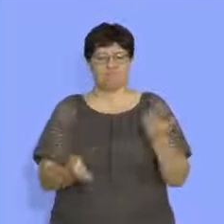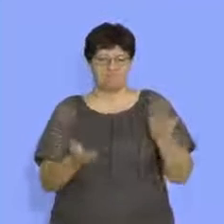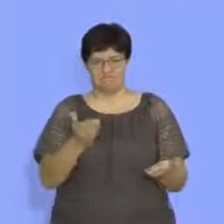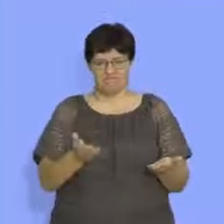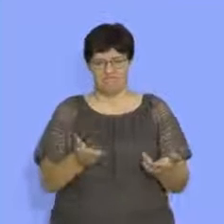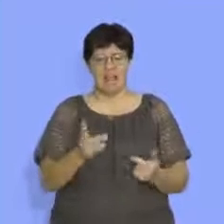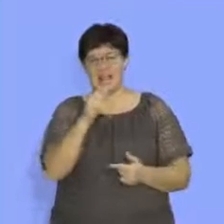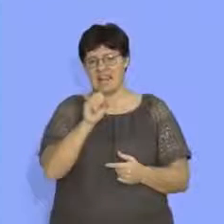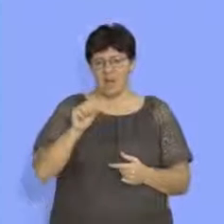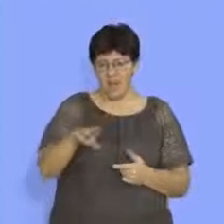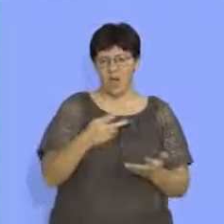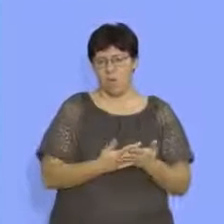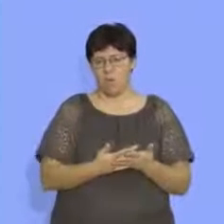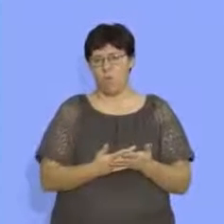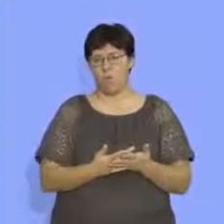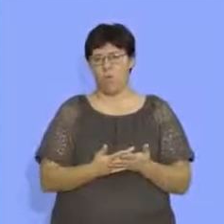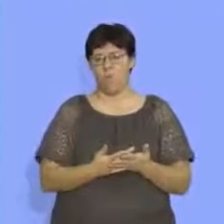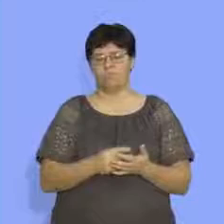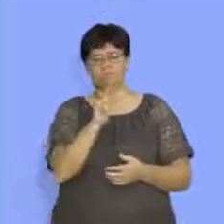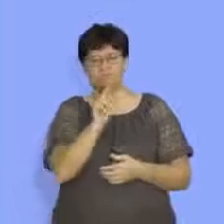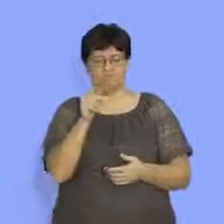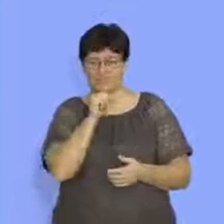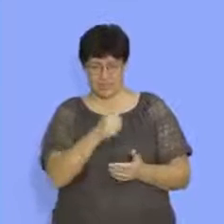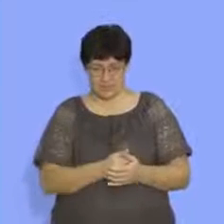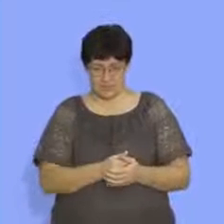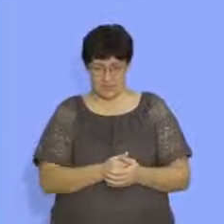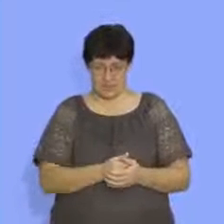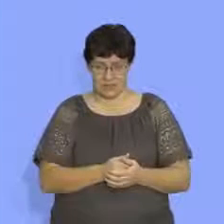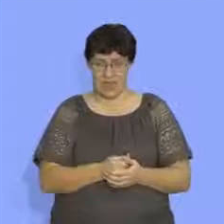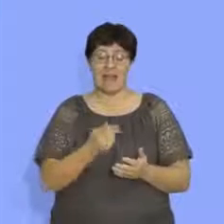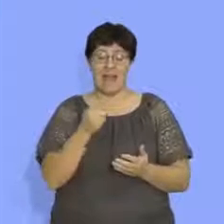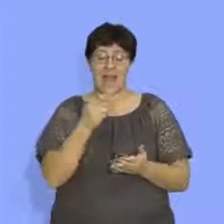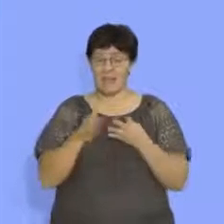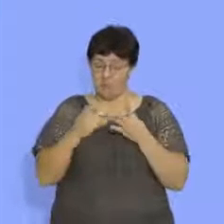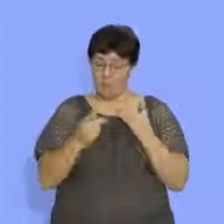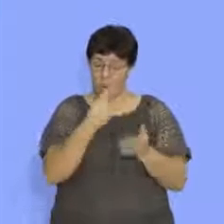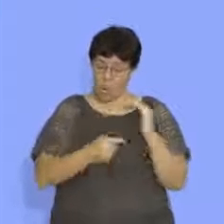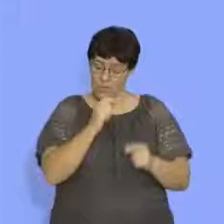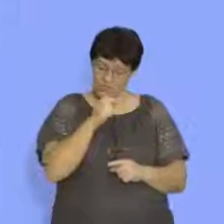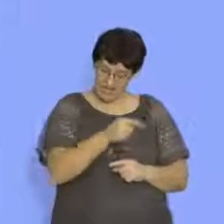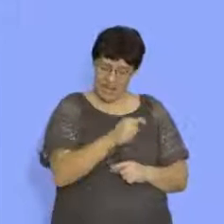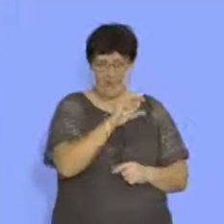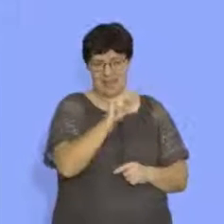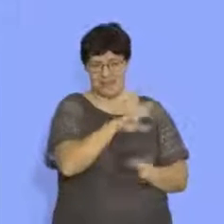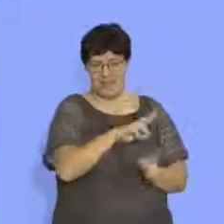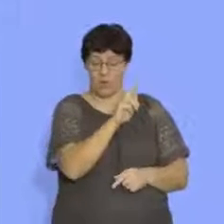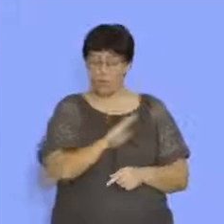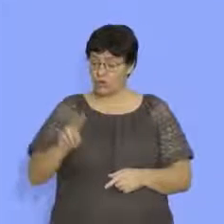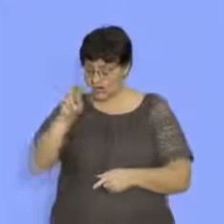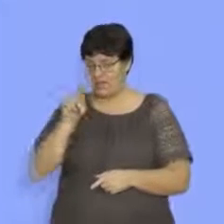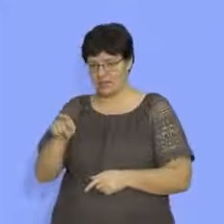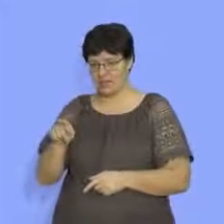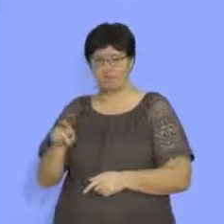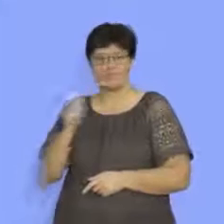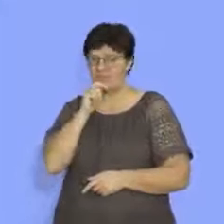the equation is a linear equation. But elimination, only when it's a linear. If it's